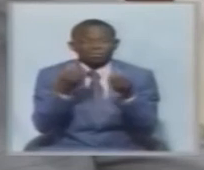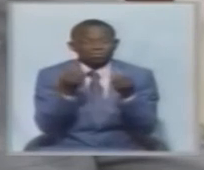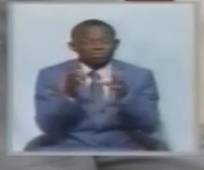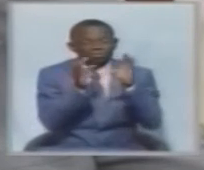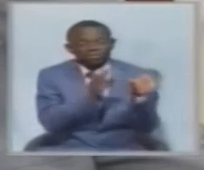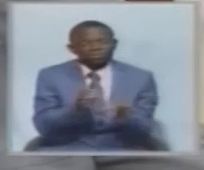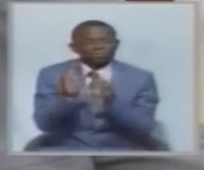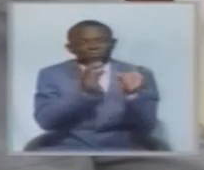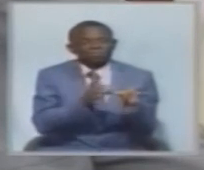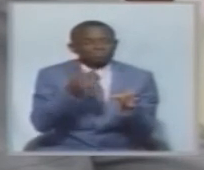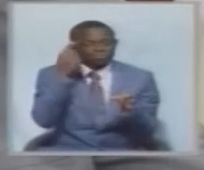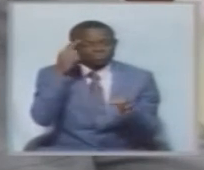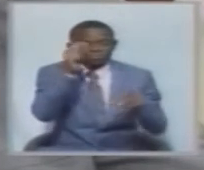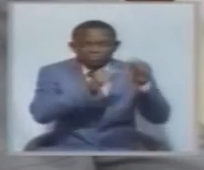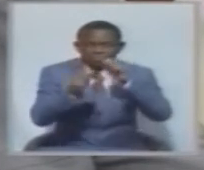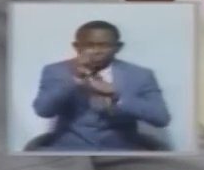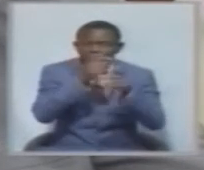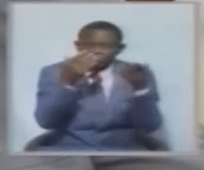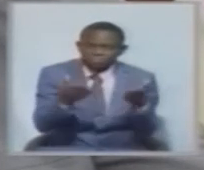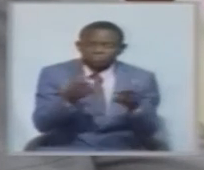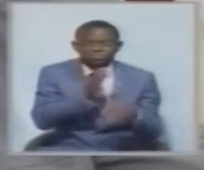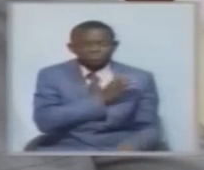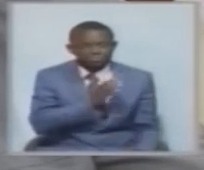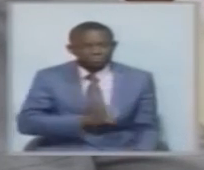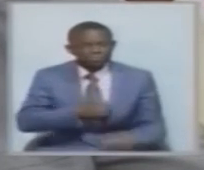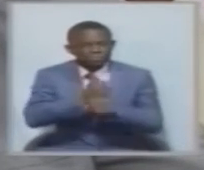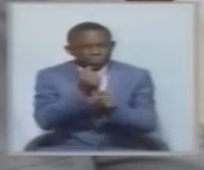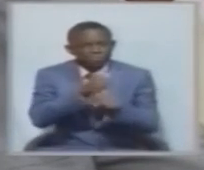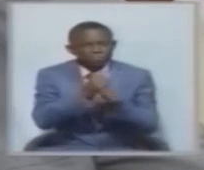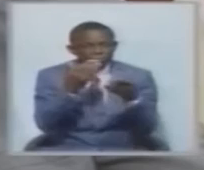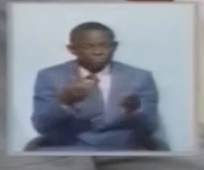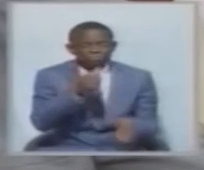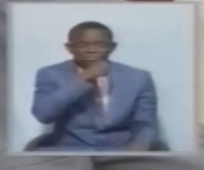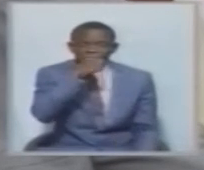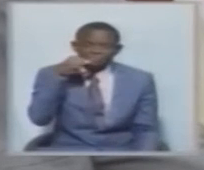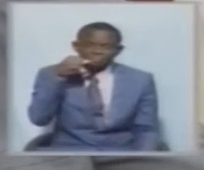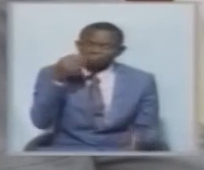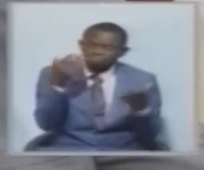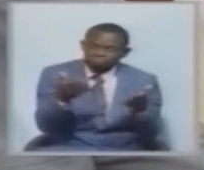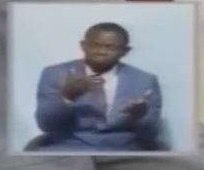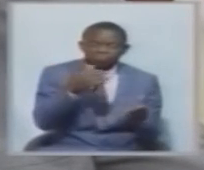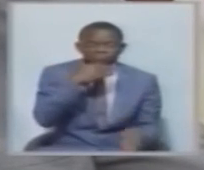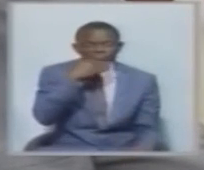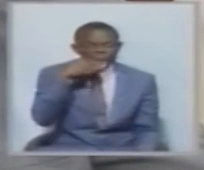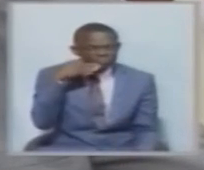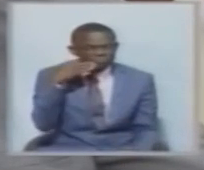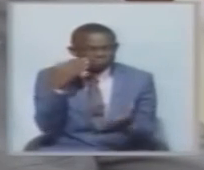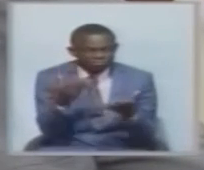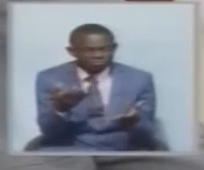to tourism, manufacturing, agriculture, agro-processing. Also, not